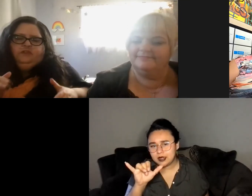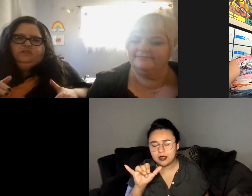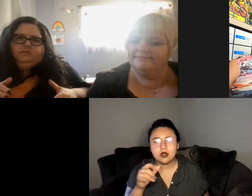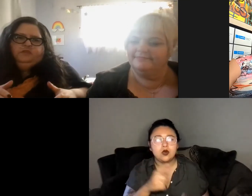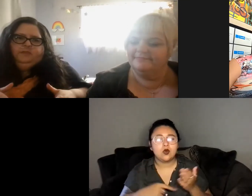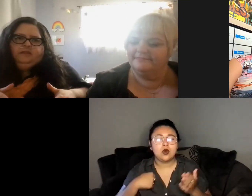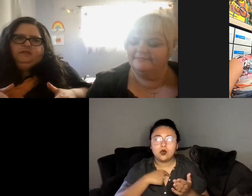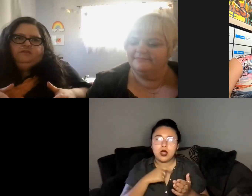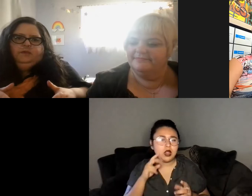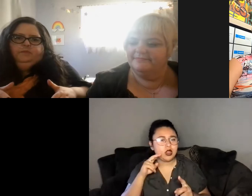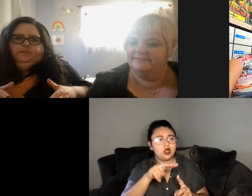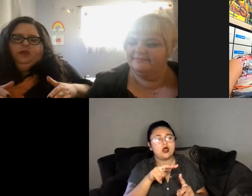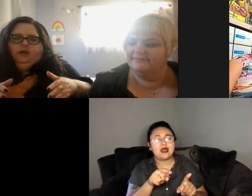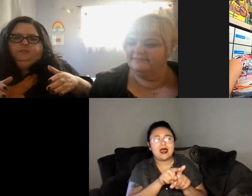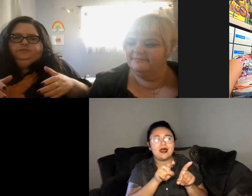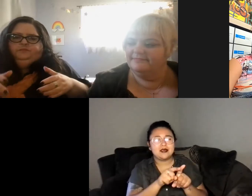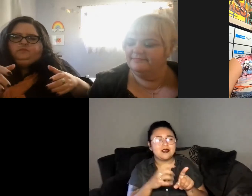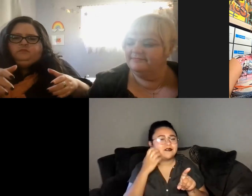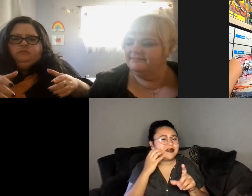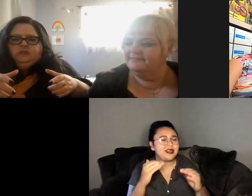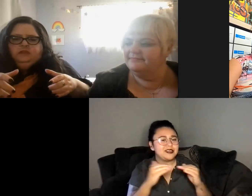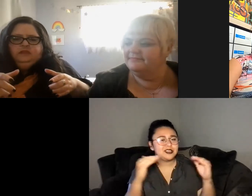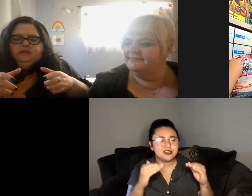fat justice perspective,